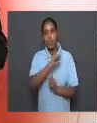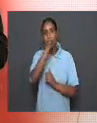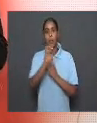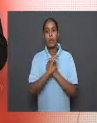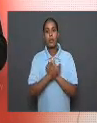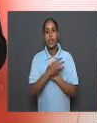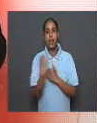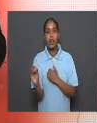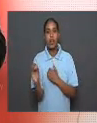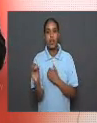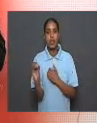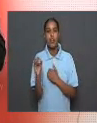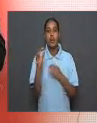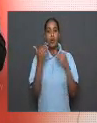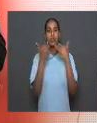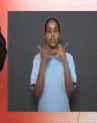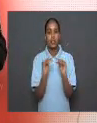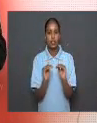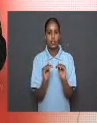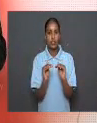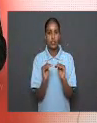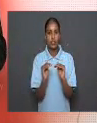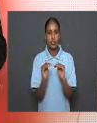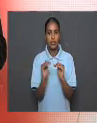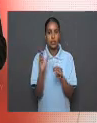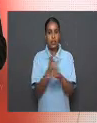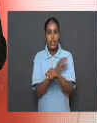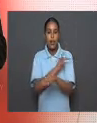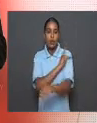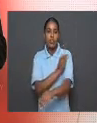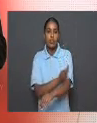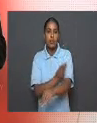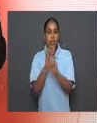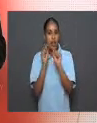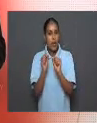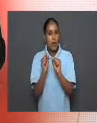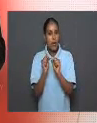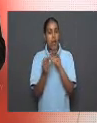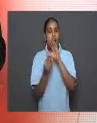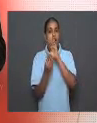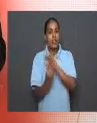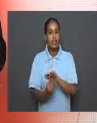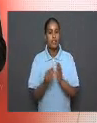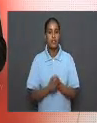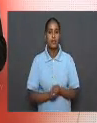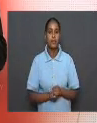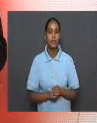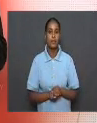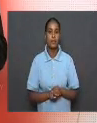temperature and concentration, cell potentials can be affected.